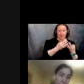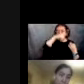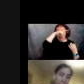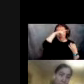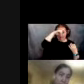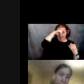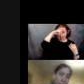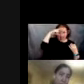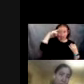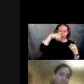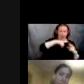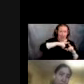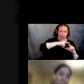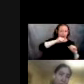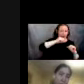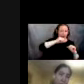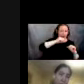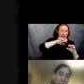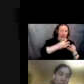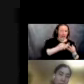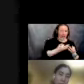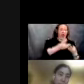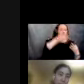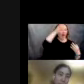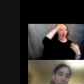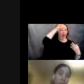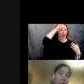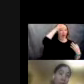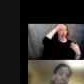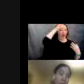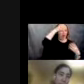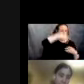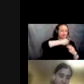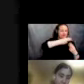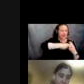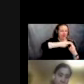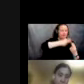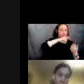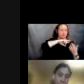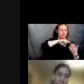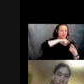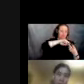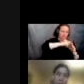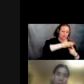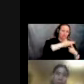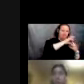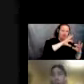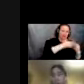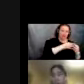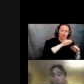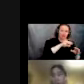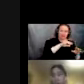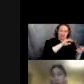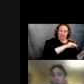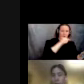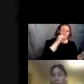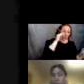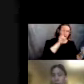family, the father had been in the Navy, so he was exempt, and their family was, but that didn't exempt them